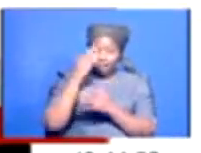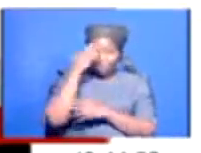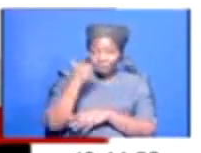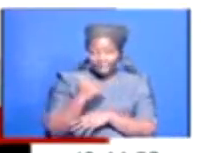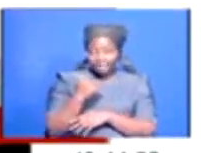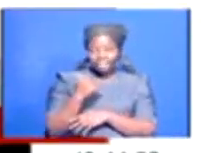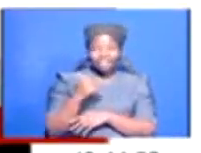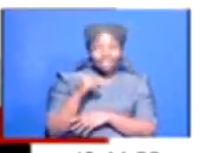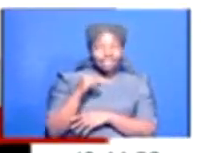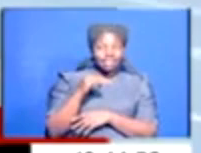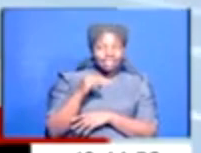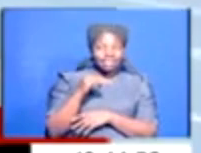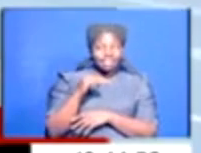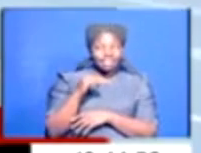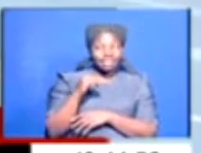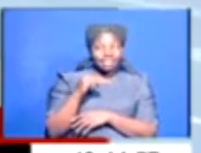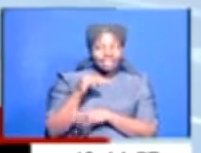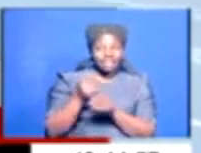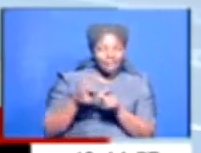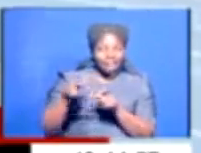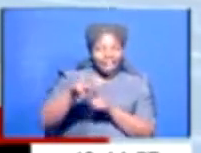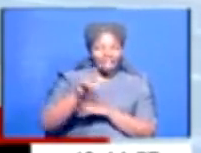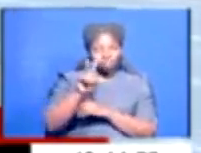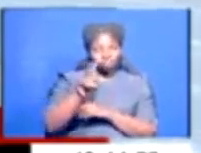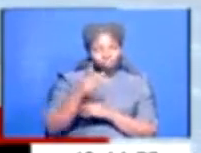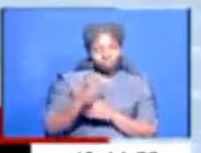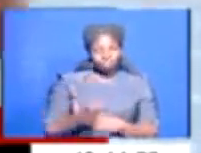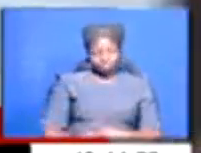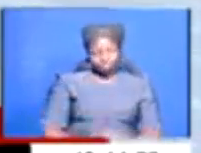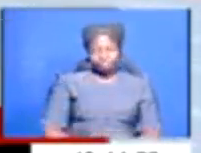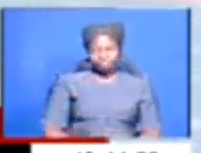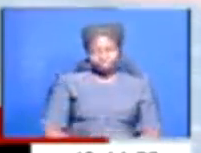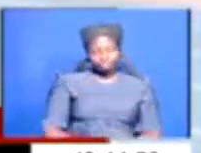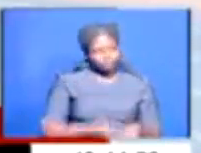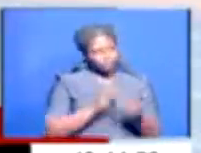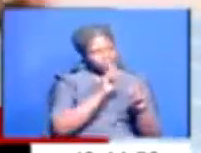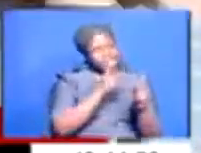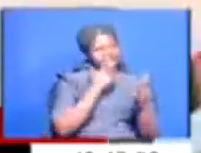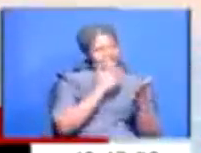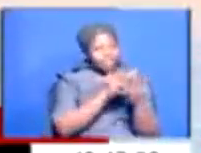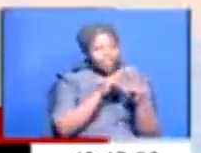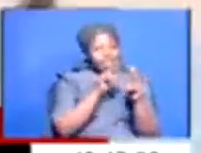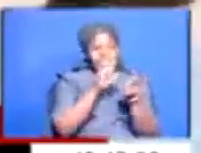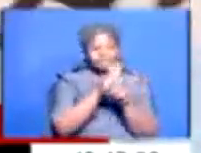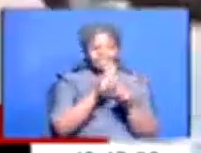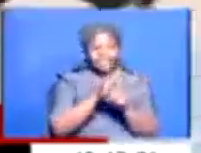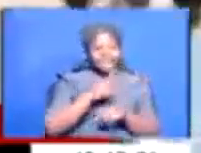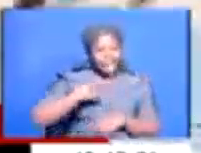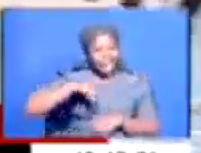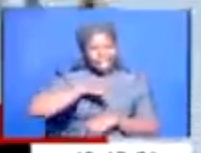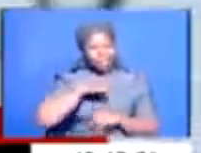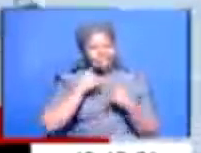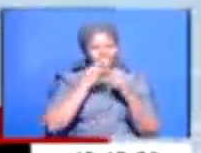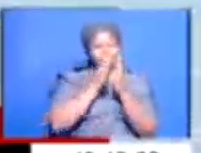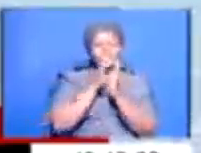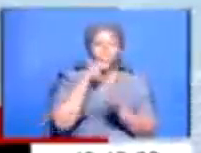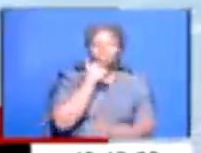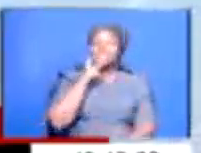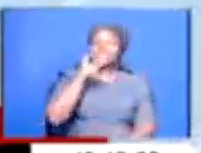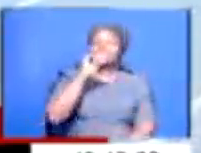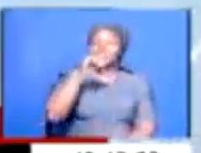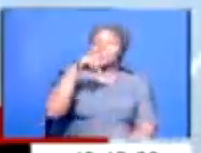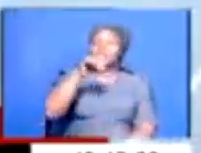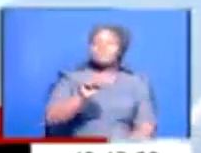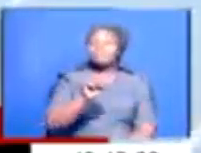that flexibility. Okay. Yeah. All right. Thank you very much. We have been speaking with GAPS Athletes. This is a program for